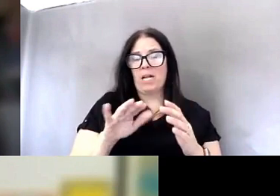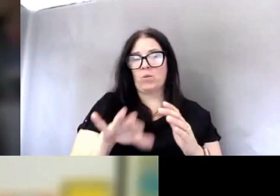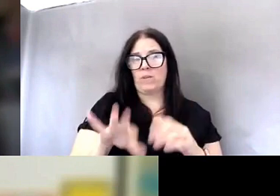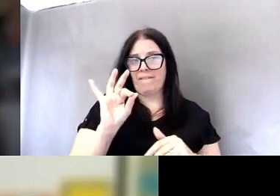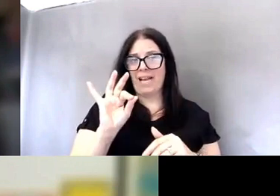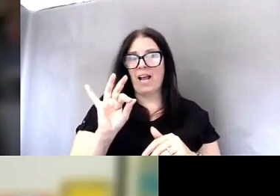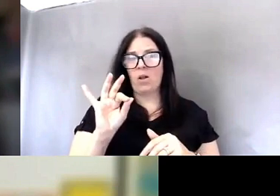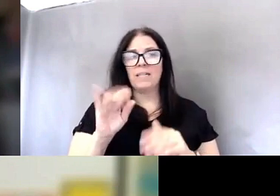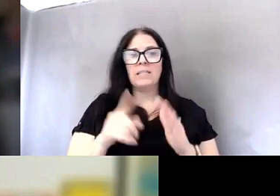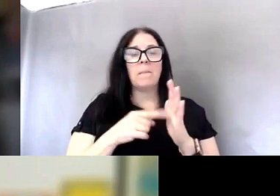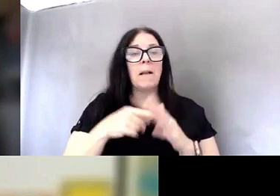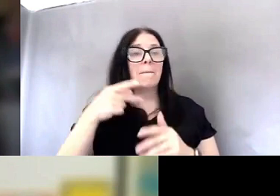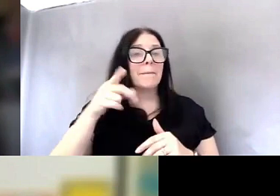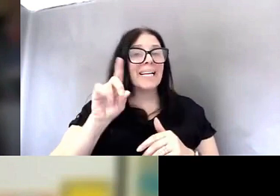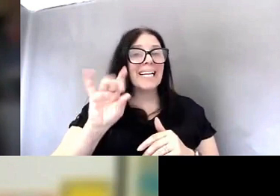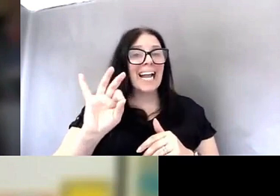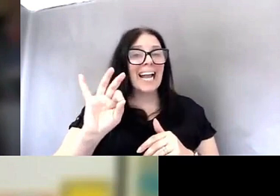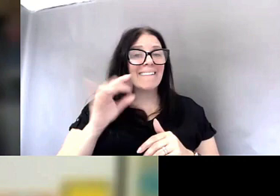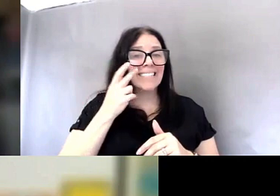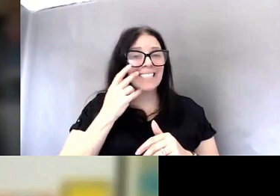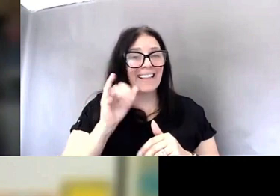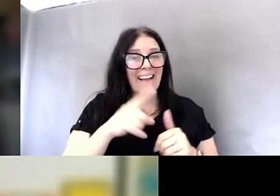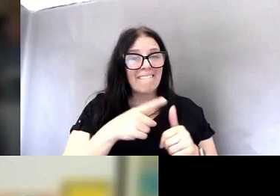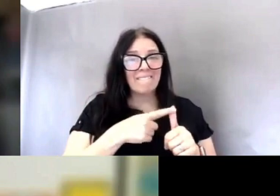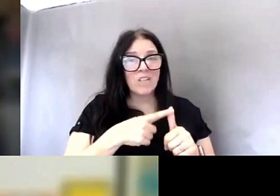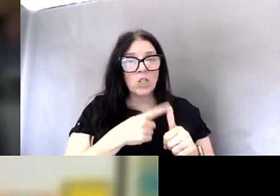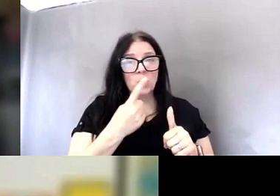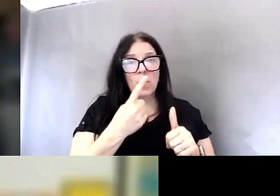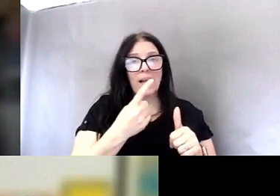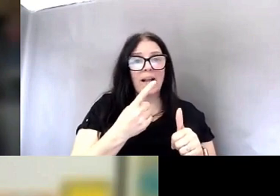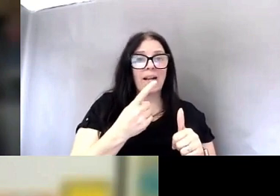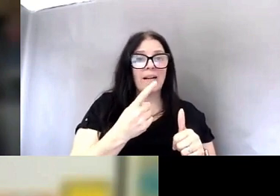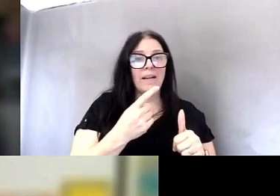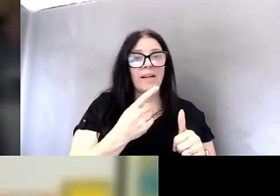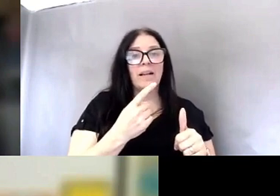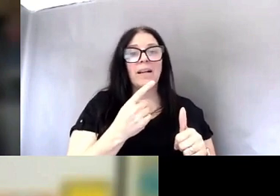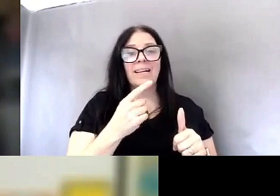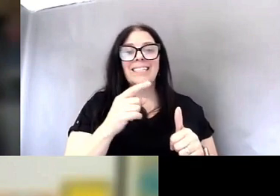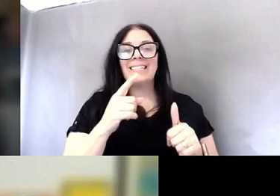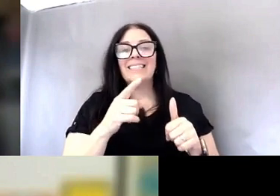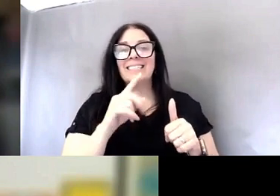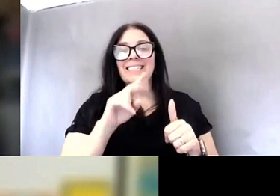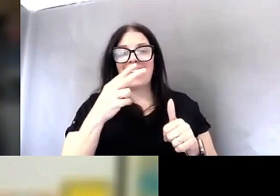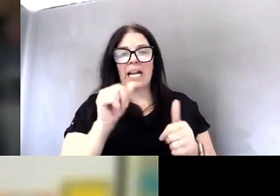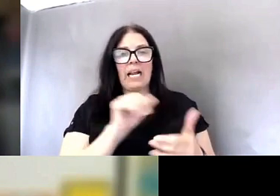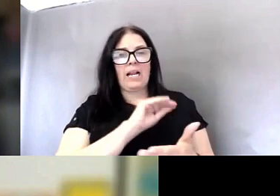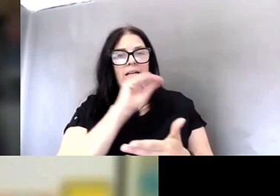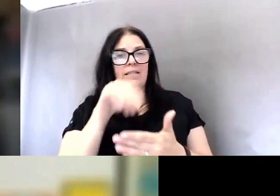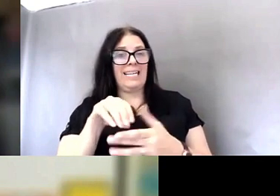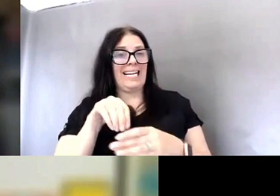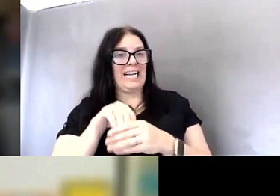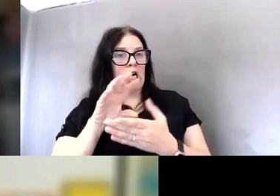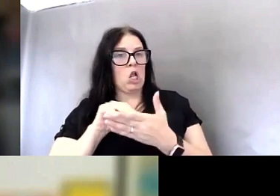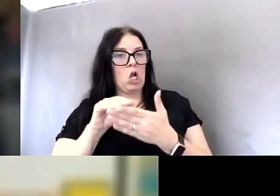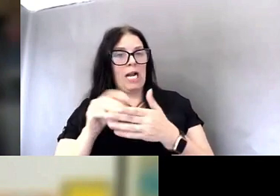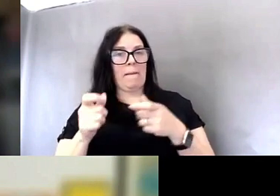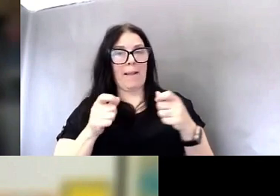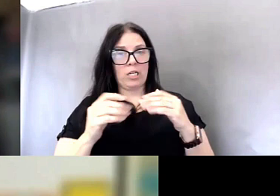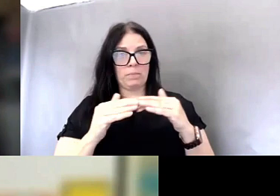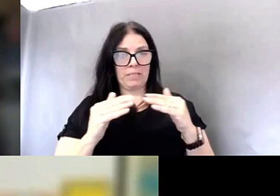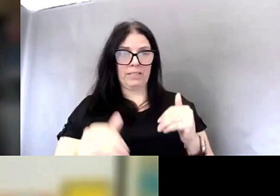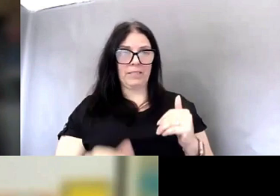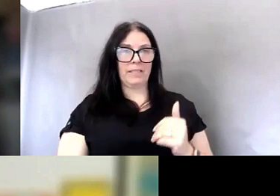Sometimes PDF, like the first one. The second one are files that you can embed into a learning management system.